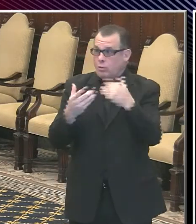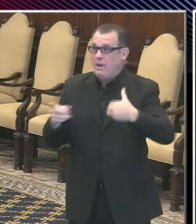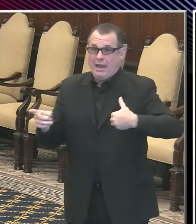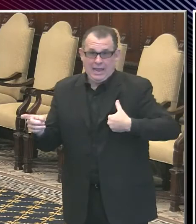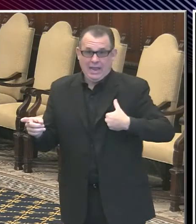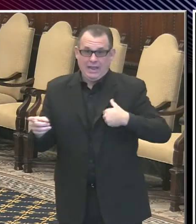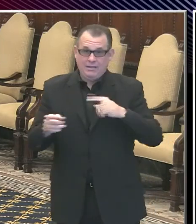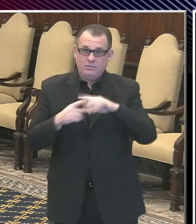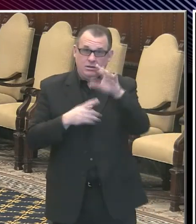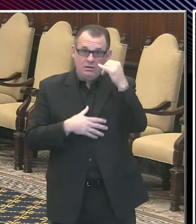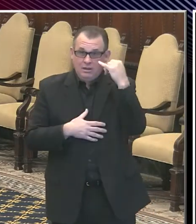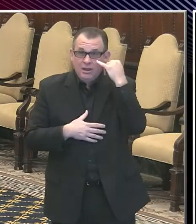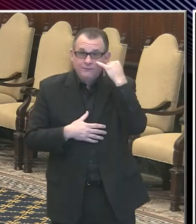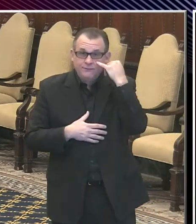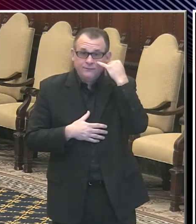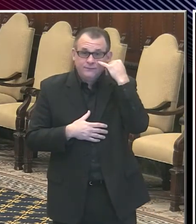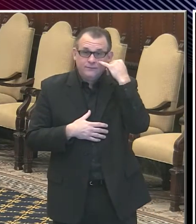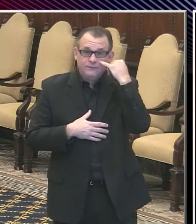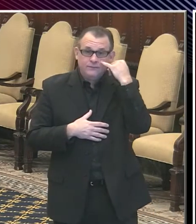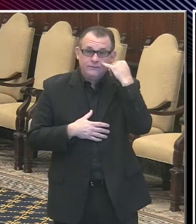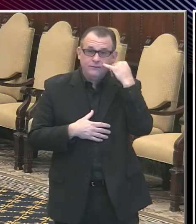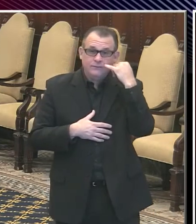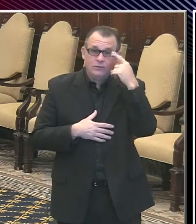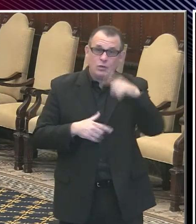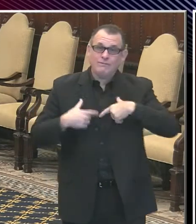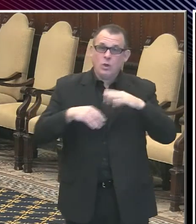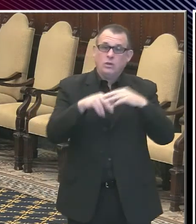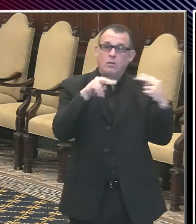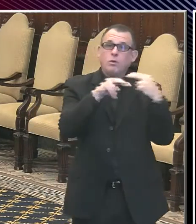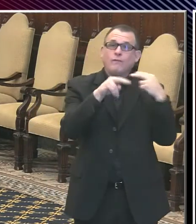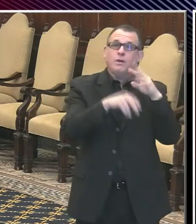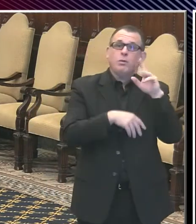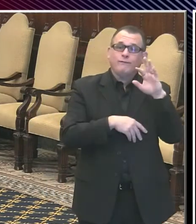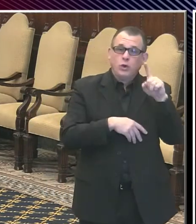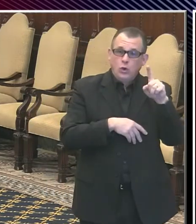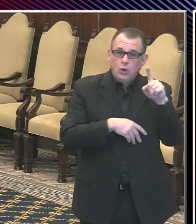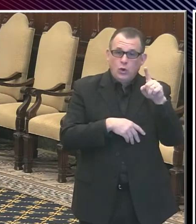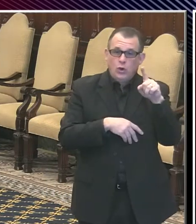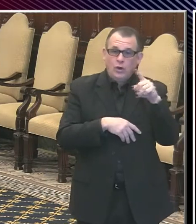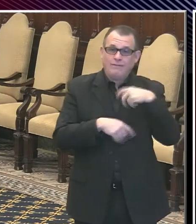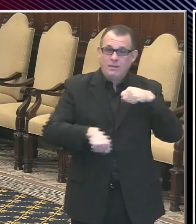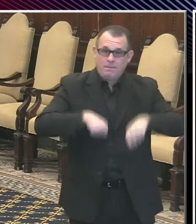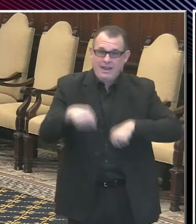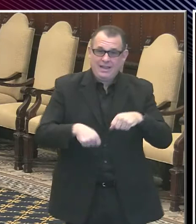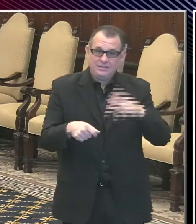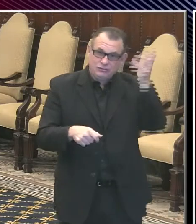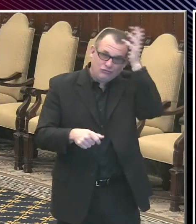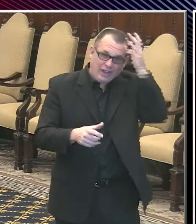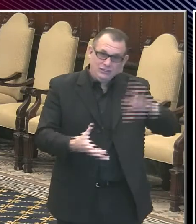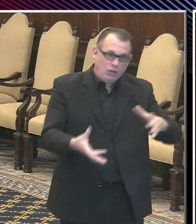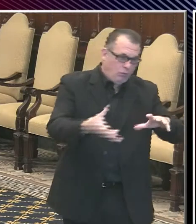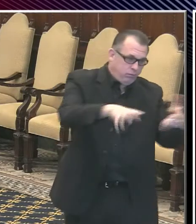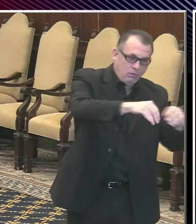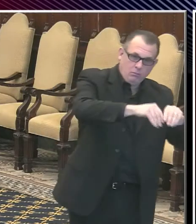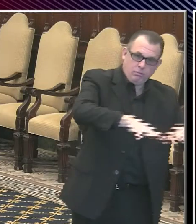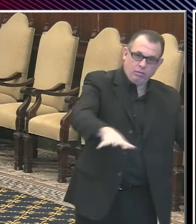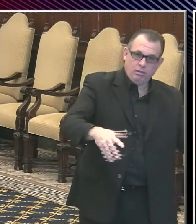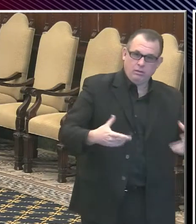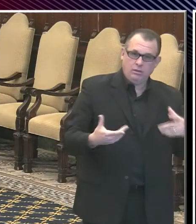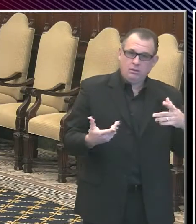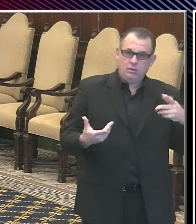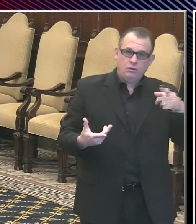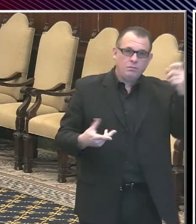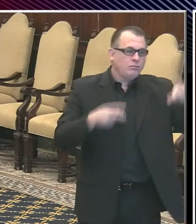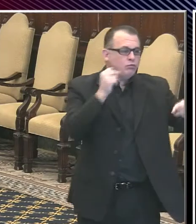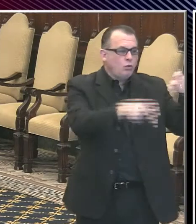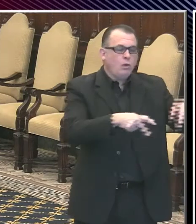you're in Roosevelt Park, for example, where I spend some time on a bike, and you see overflow trash cans, just don't throw your trash on top of the overflow